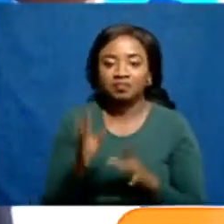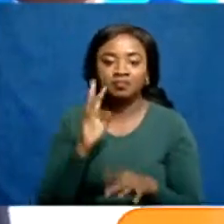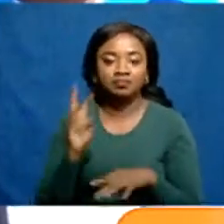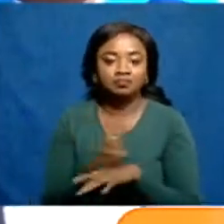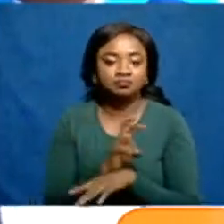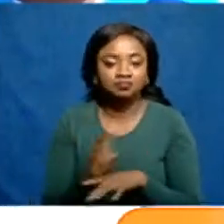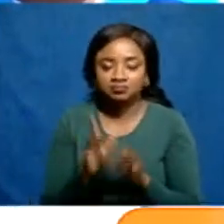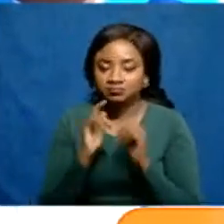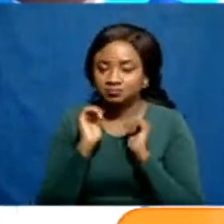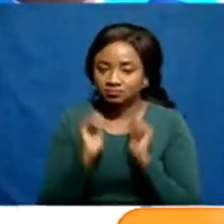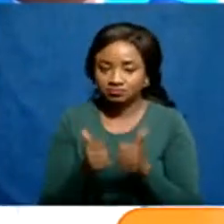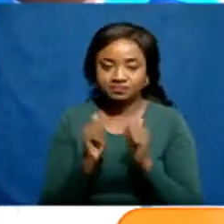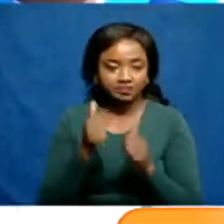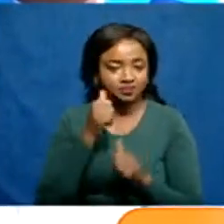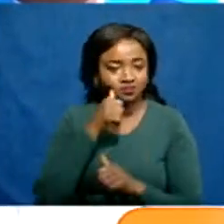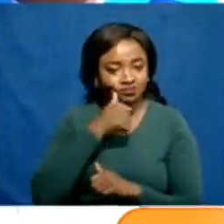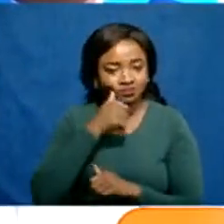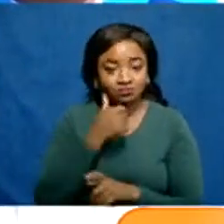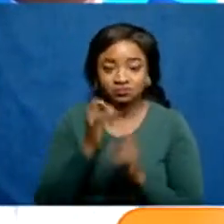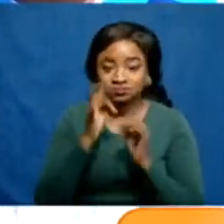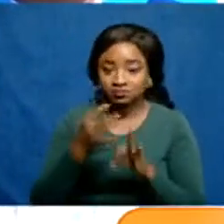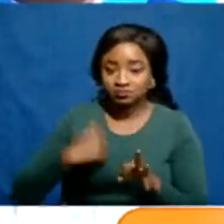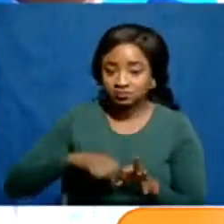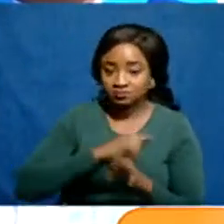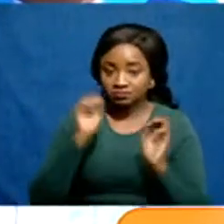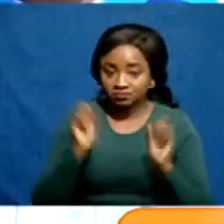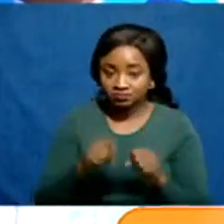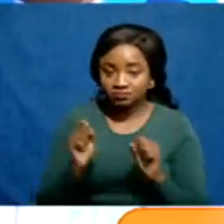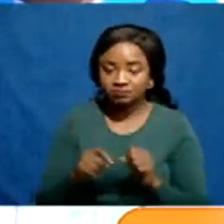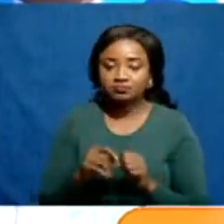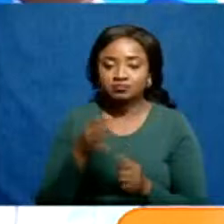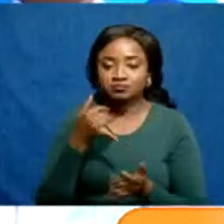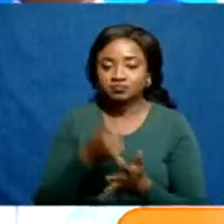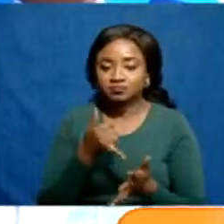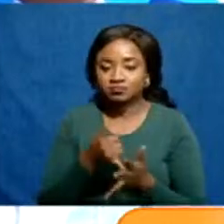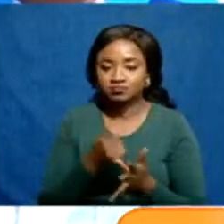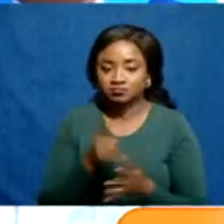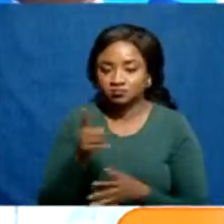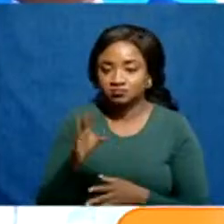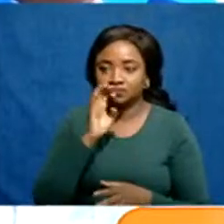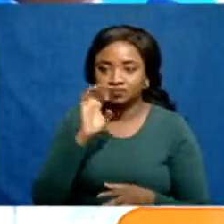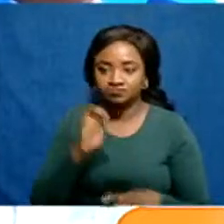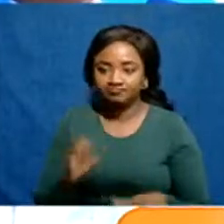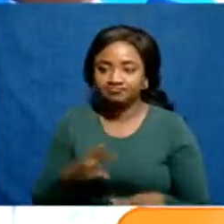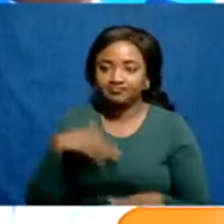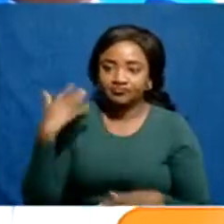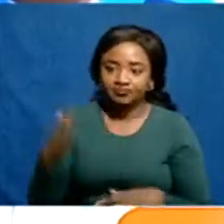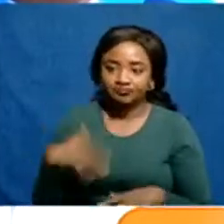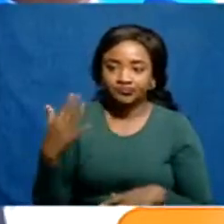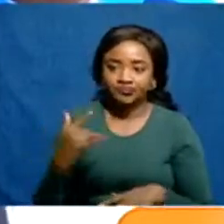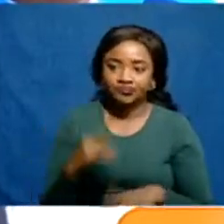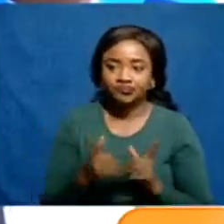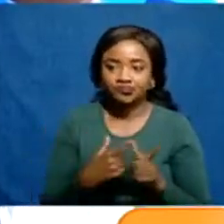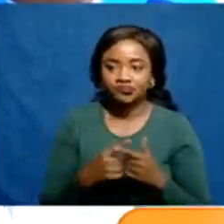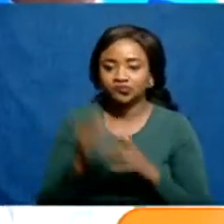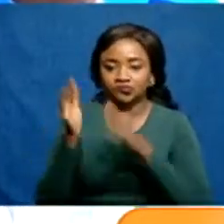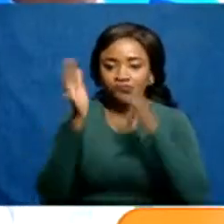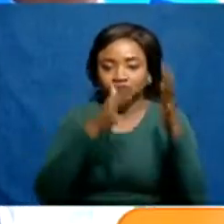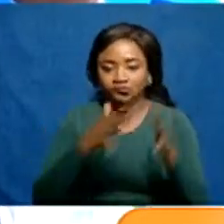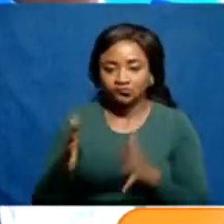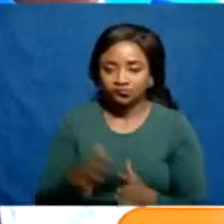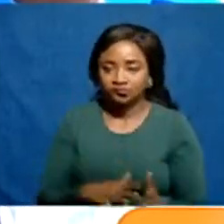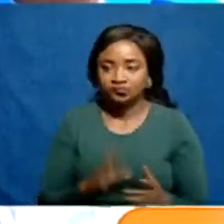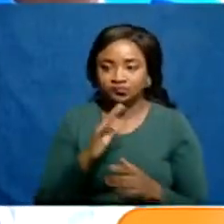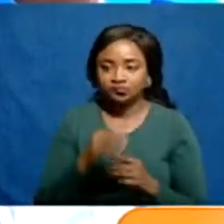tungeweza kila wakati kuwahusisha hawa wazee na kuambia utabiri wa hali ya hewa